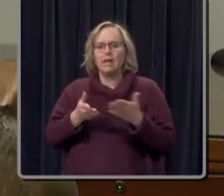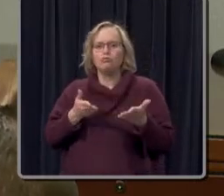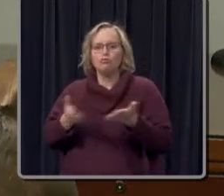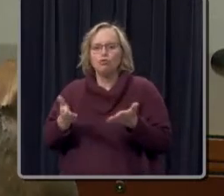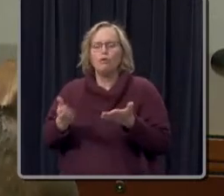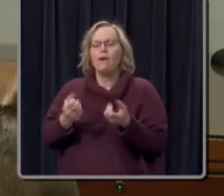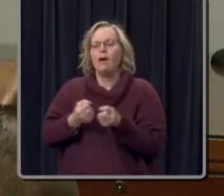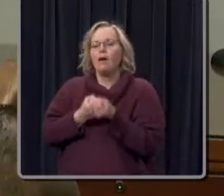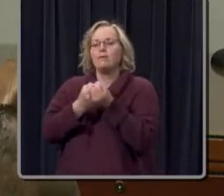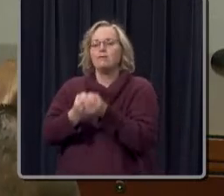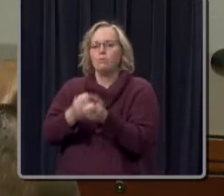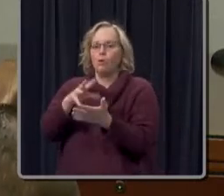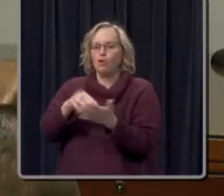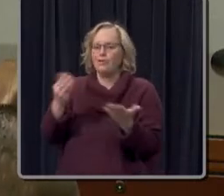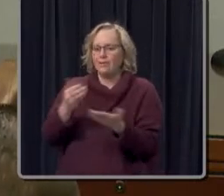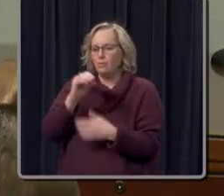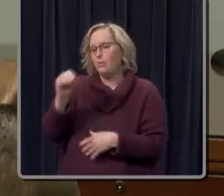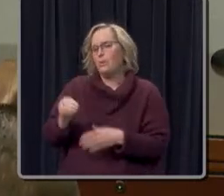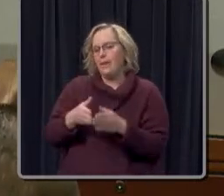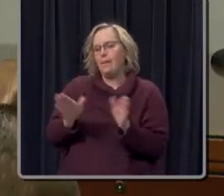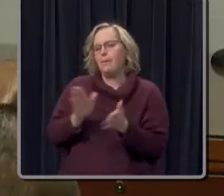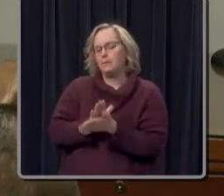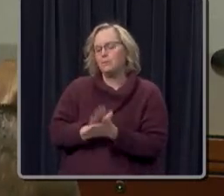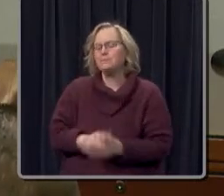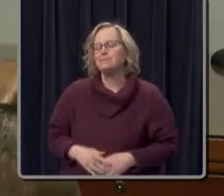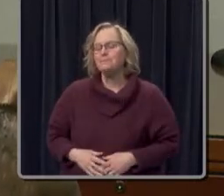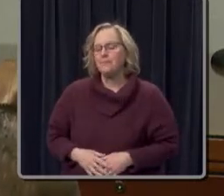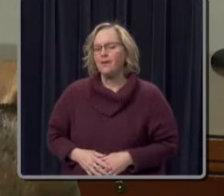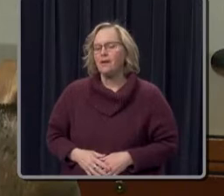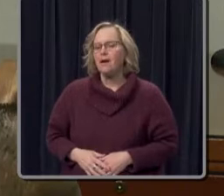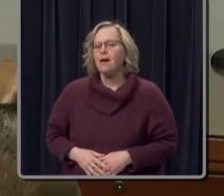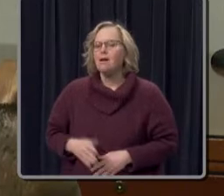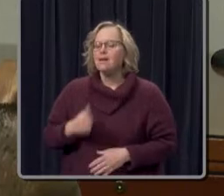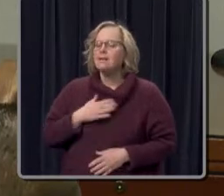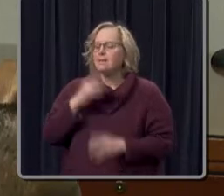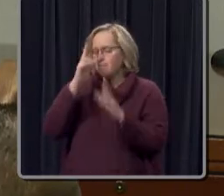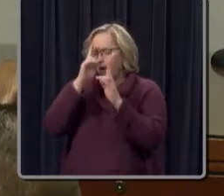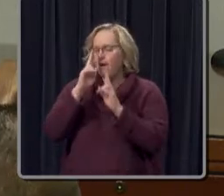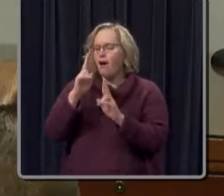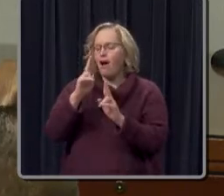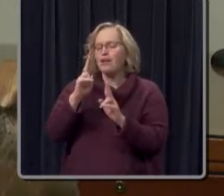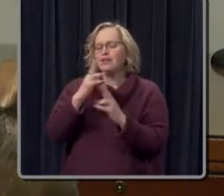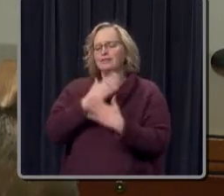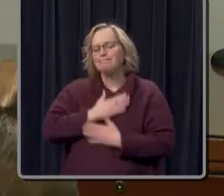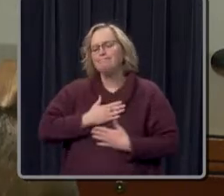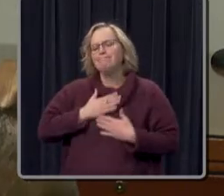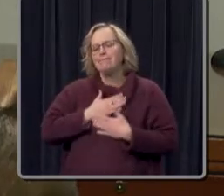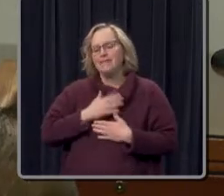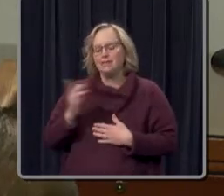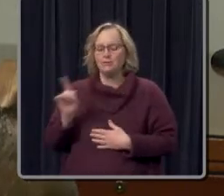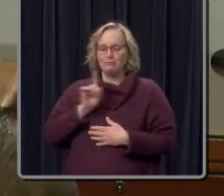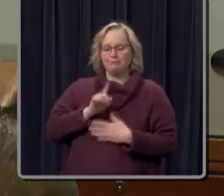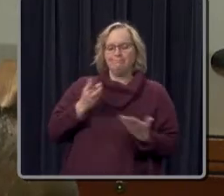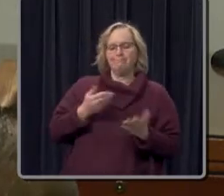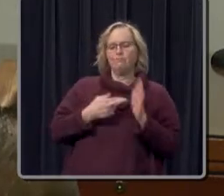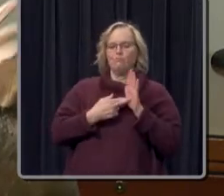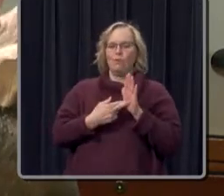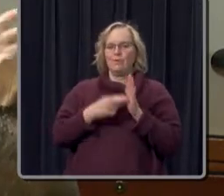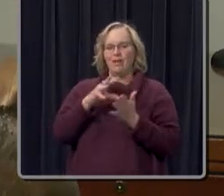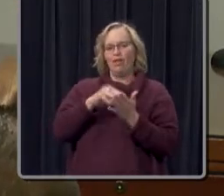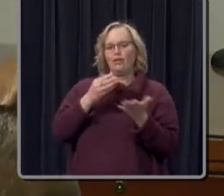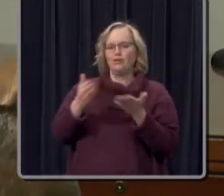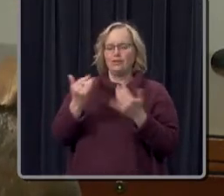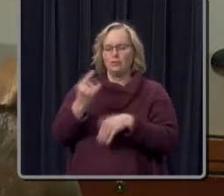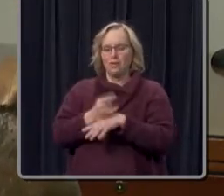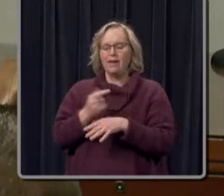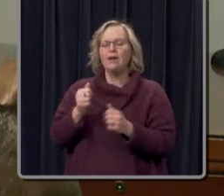learning in the Olathe Public Schools. So I'm very honored and pleased to be here representing Learning Services tonight along with